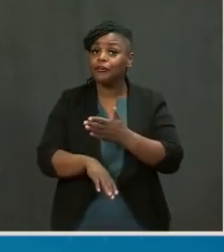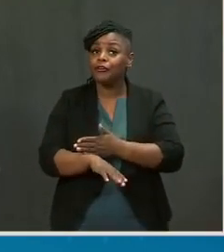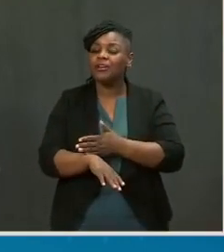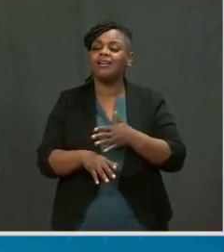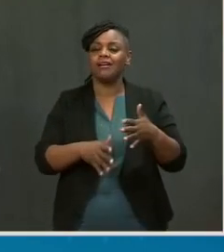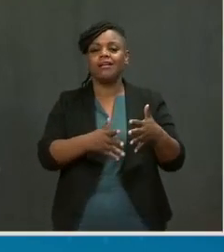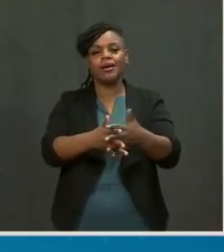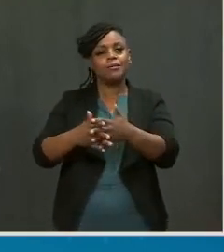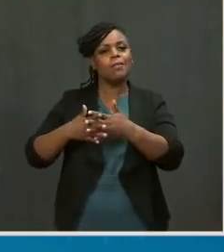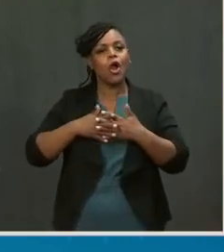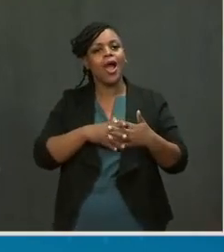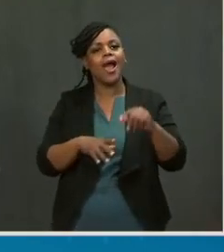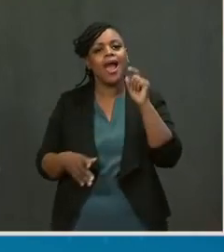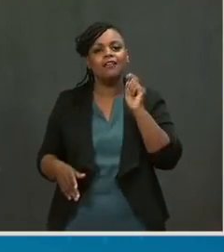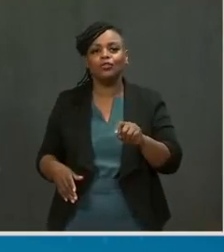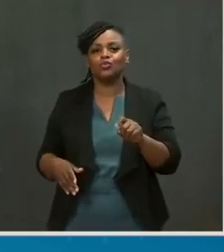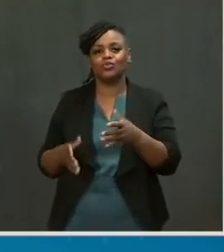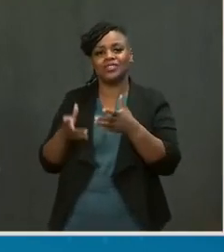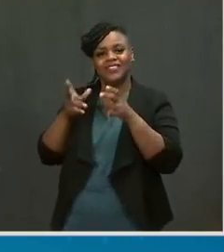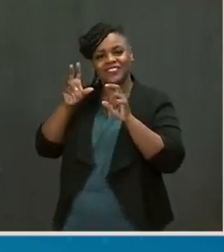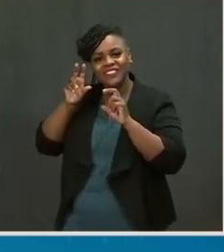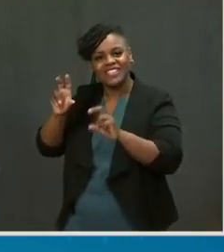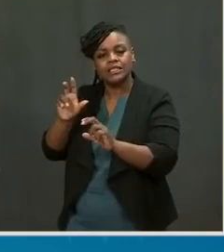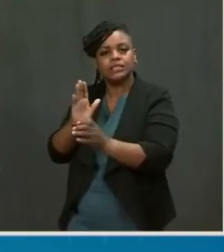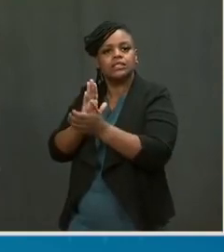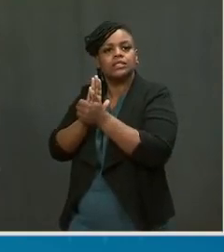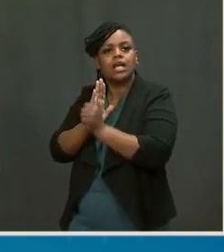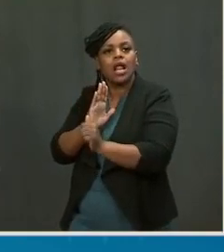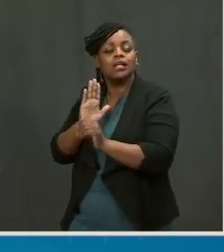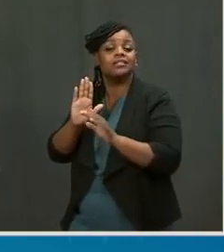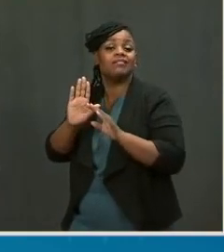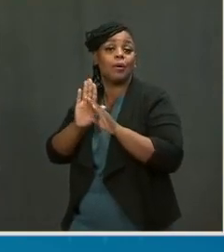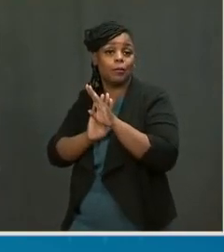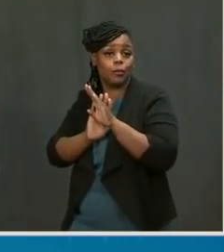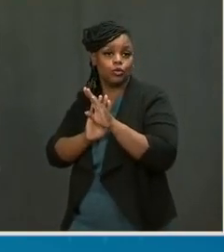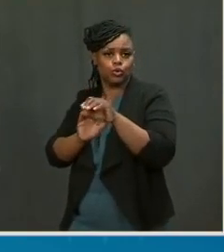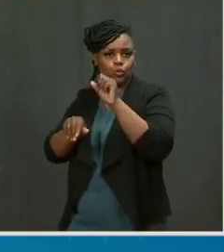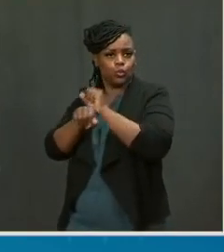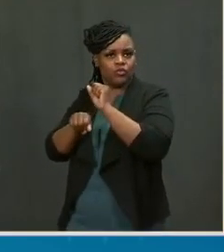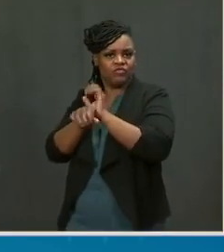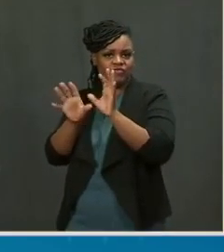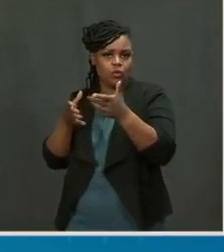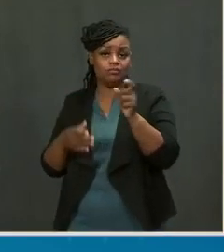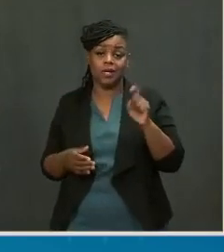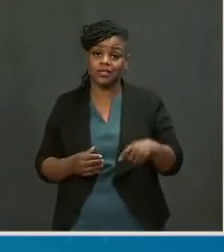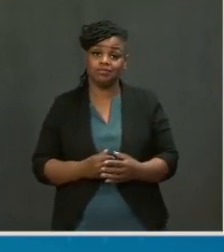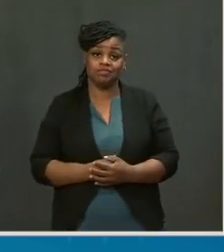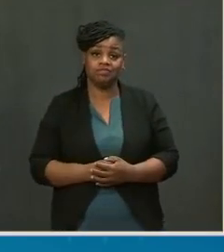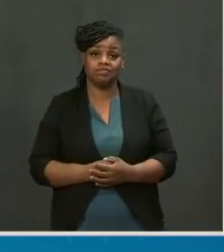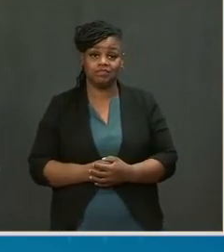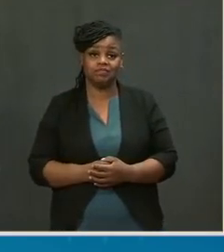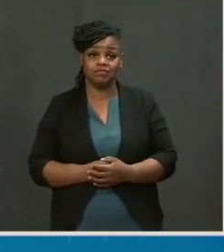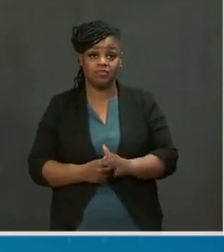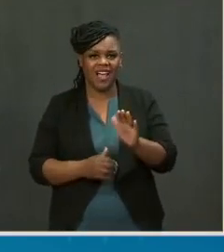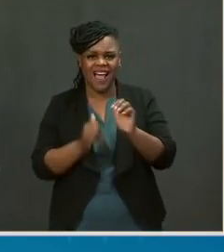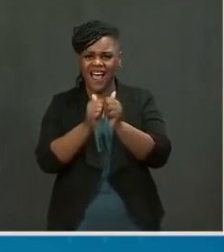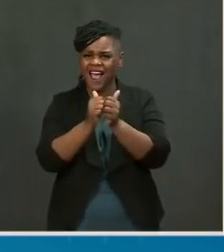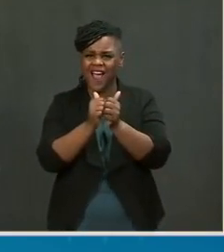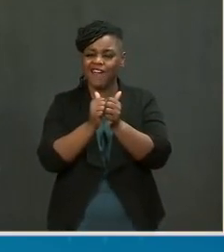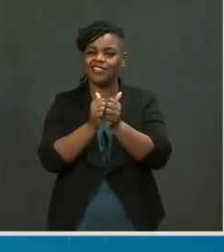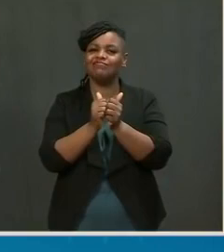in the skills development of our workforce. And to do that, where we're going to get the greatest return on our